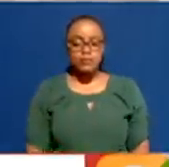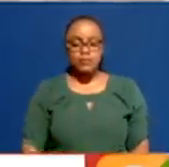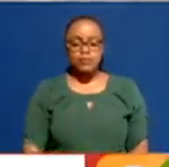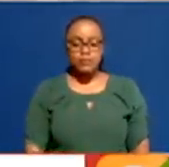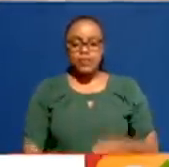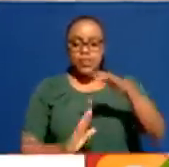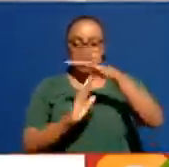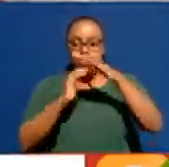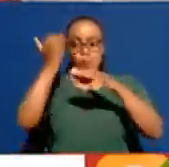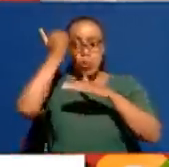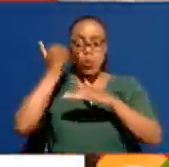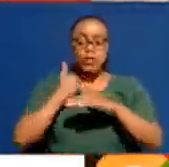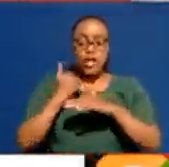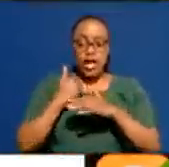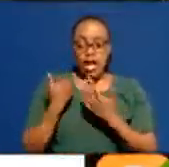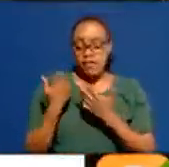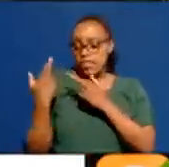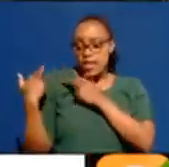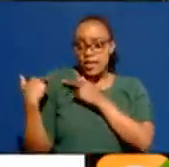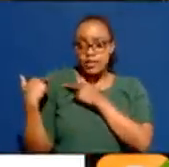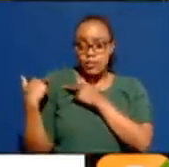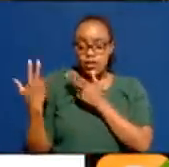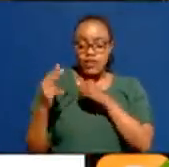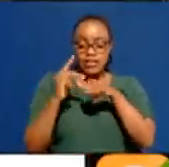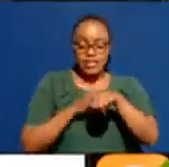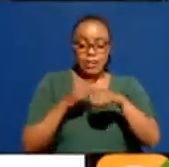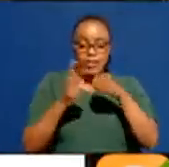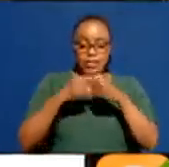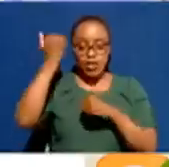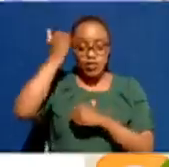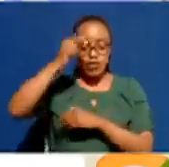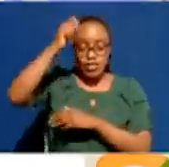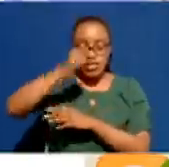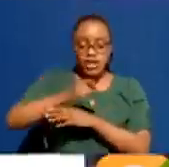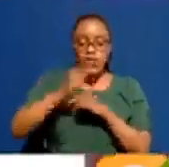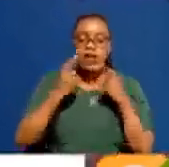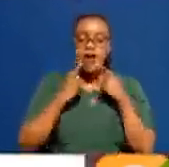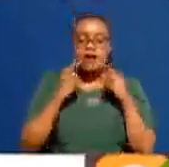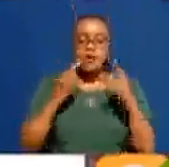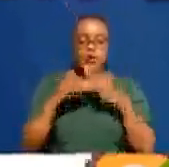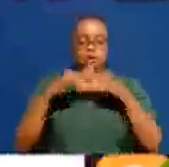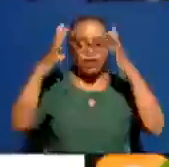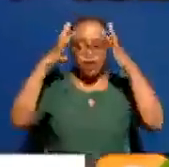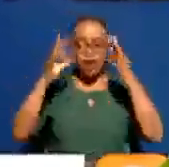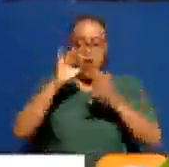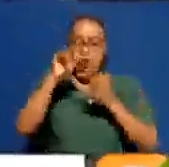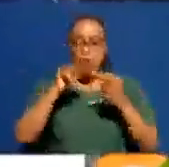The Supreme Court has the country's fate at its hands when the seven judges deliver their judgment on Monday.